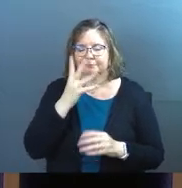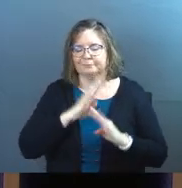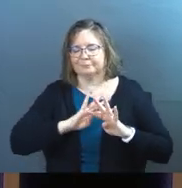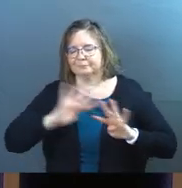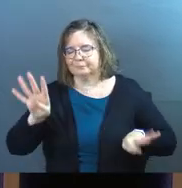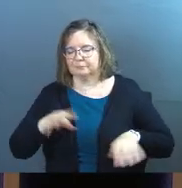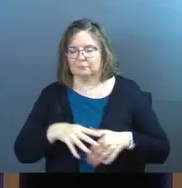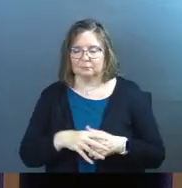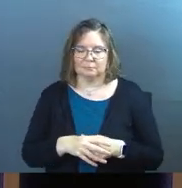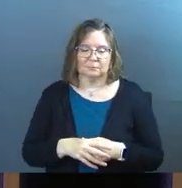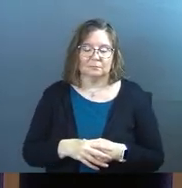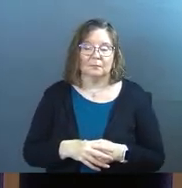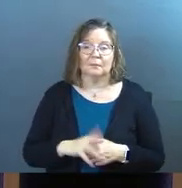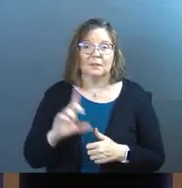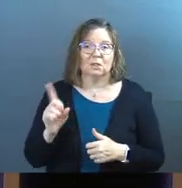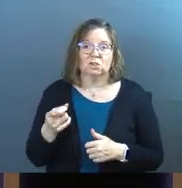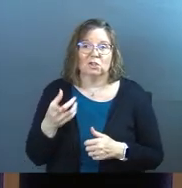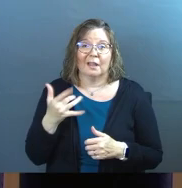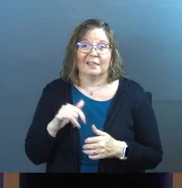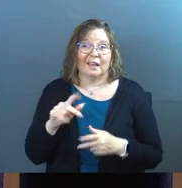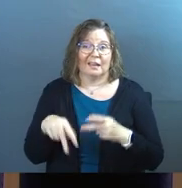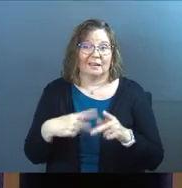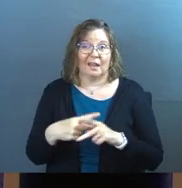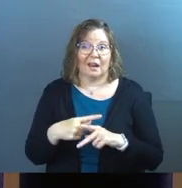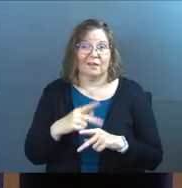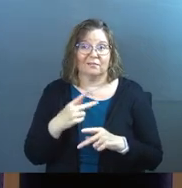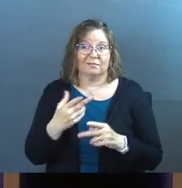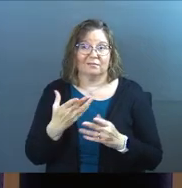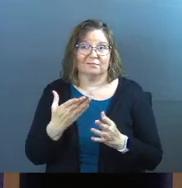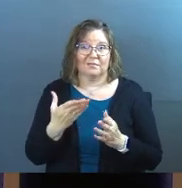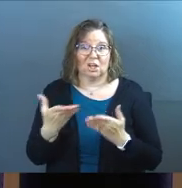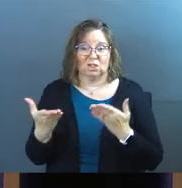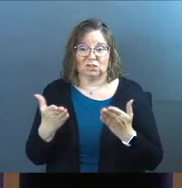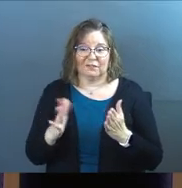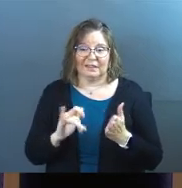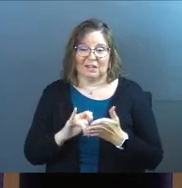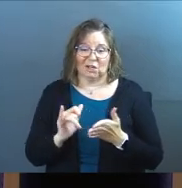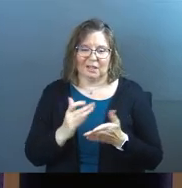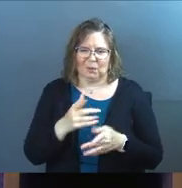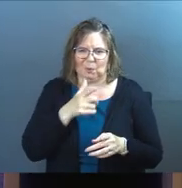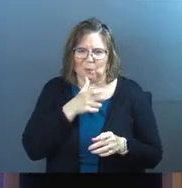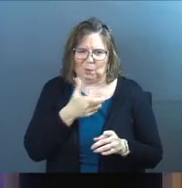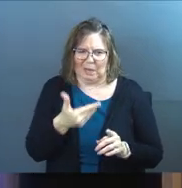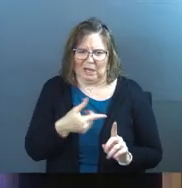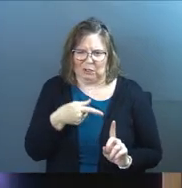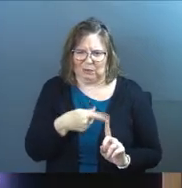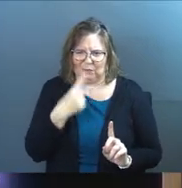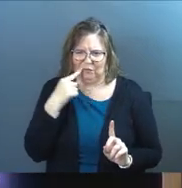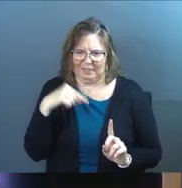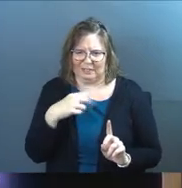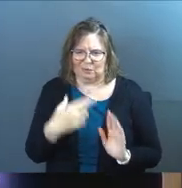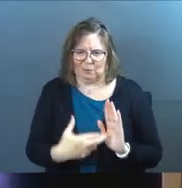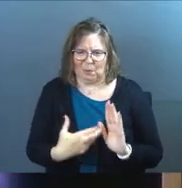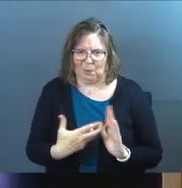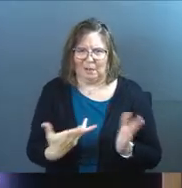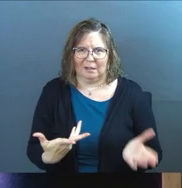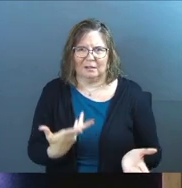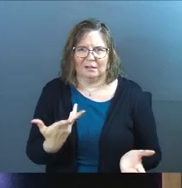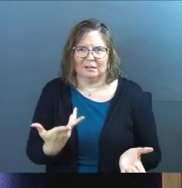doesn't care about people. He's just that kind of a public servant that you're like, who hired you for this